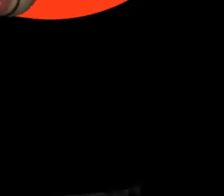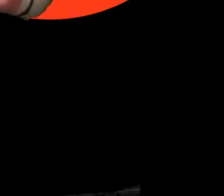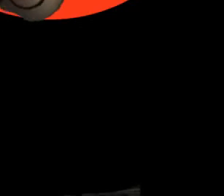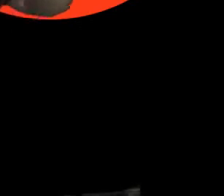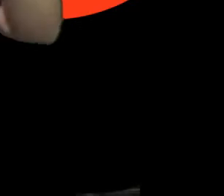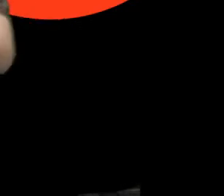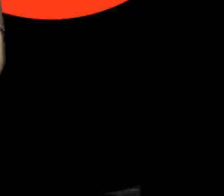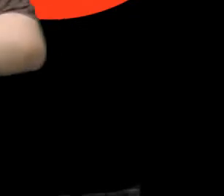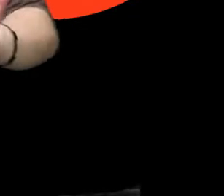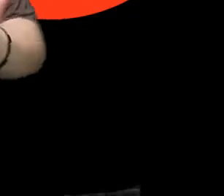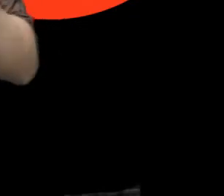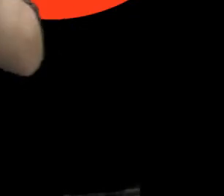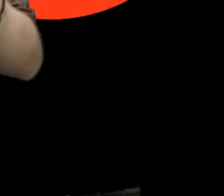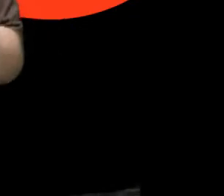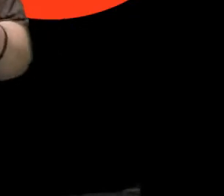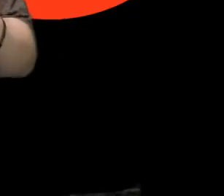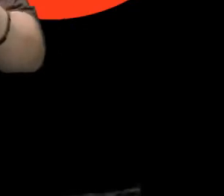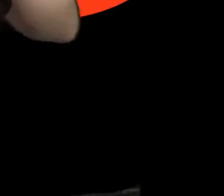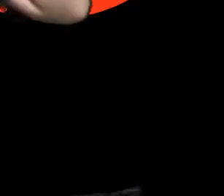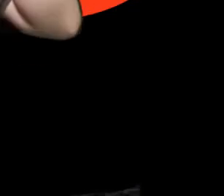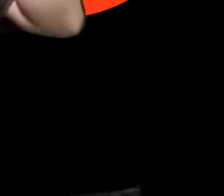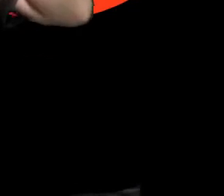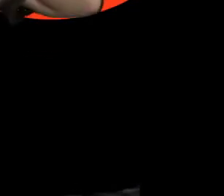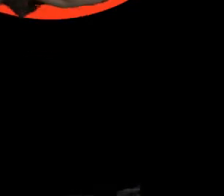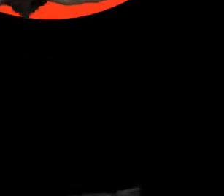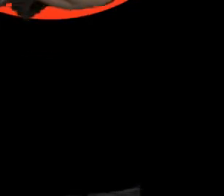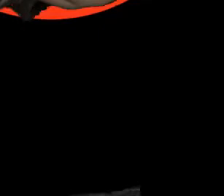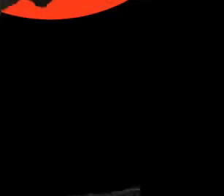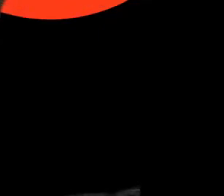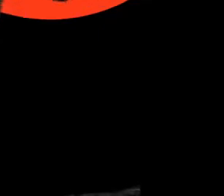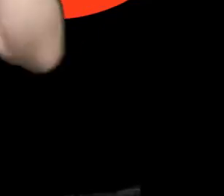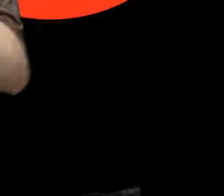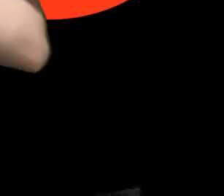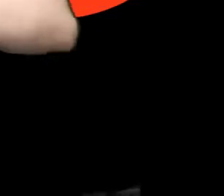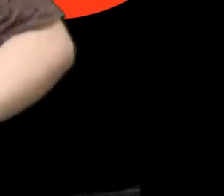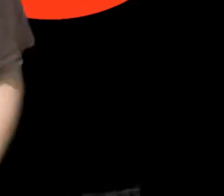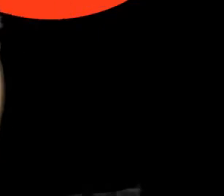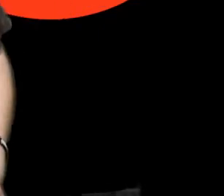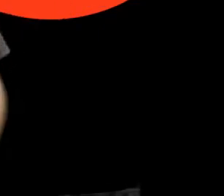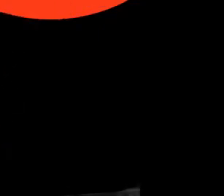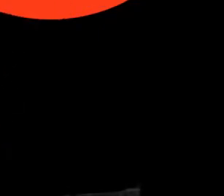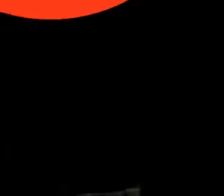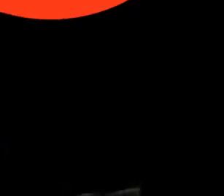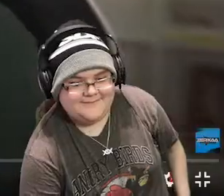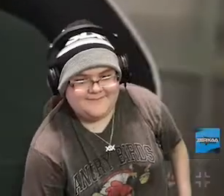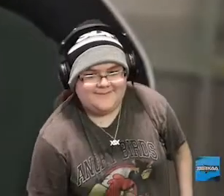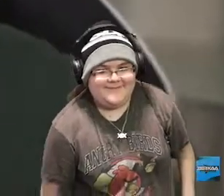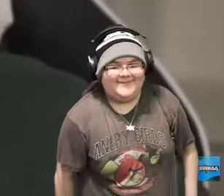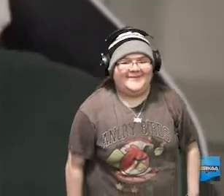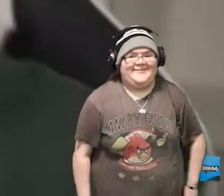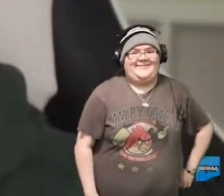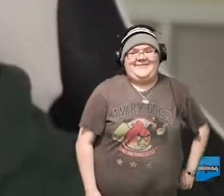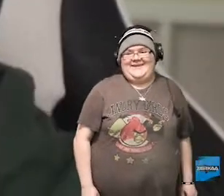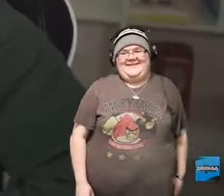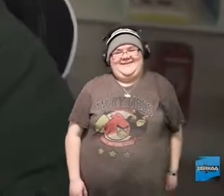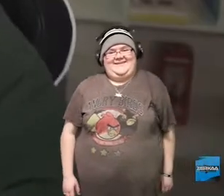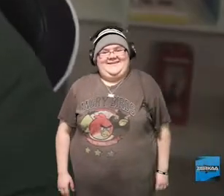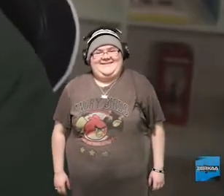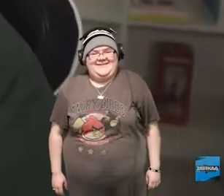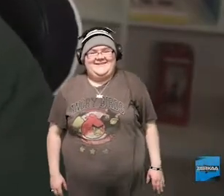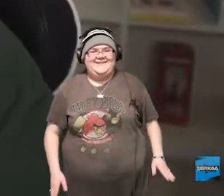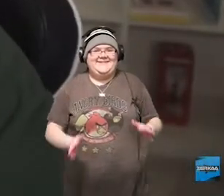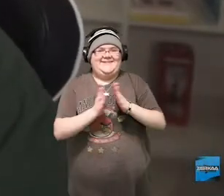think it might be Reddit day. So you know me, I love Reddit days. So without further ado, we're going to jump into it as quickly as we can. Hello, hello, hello,